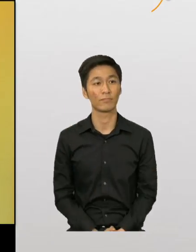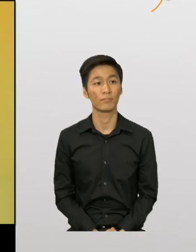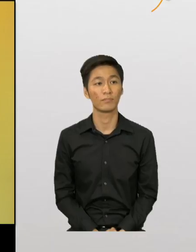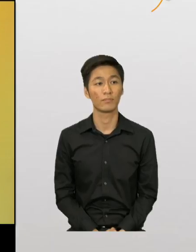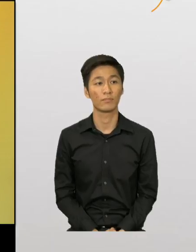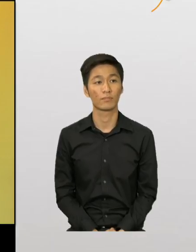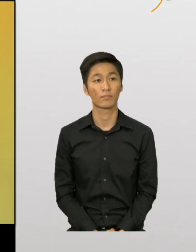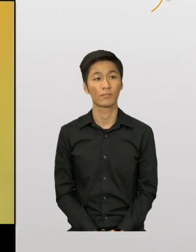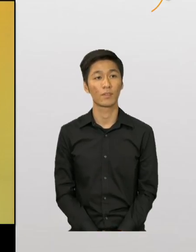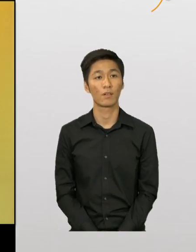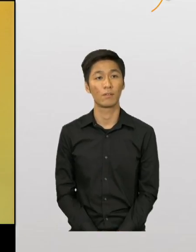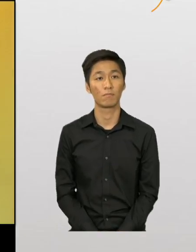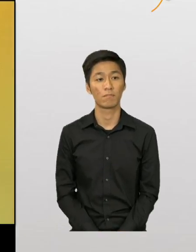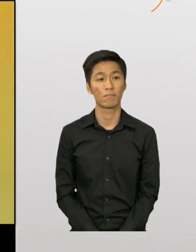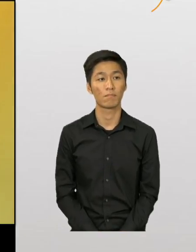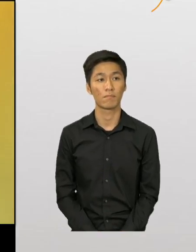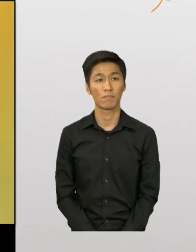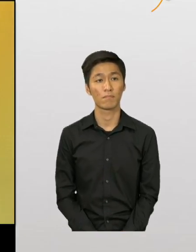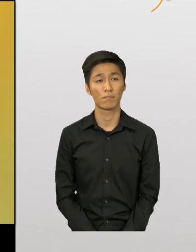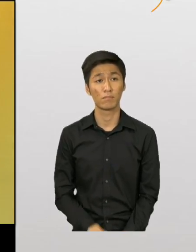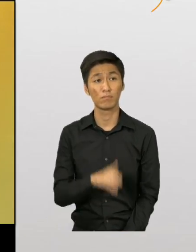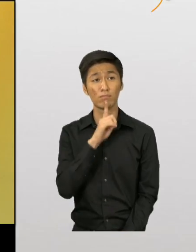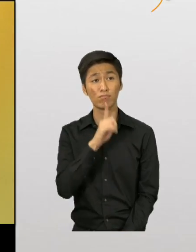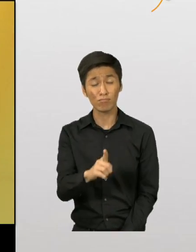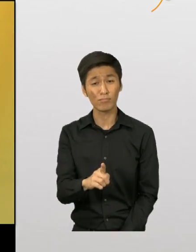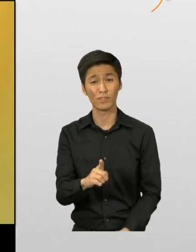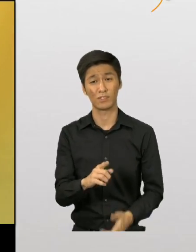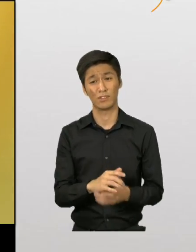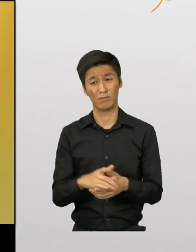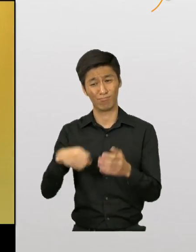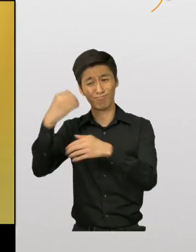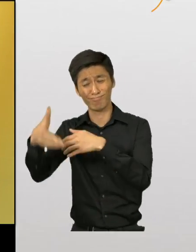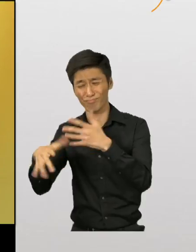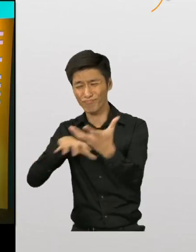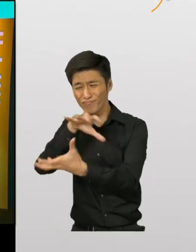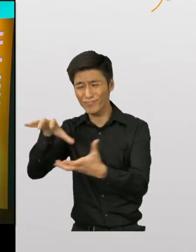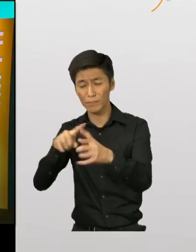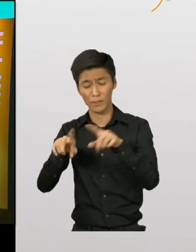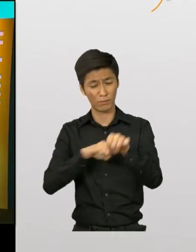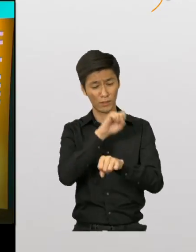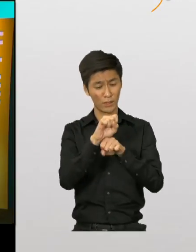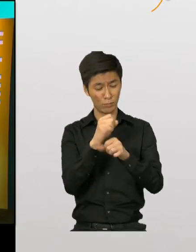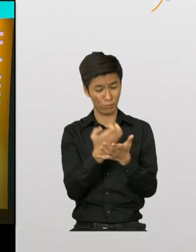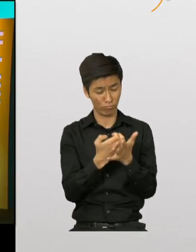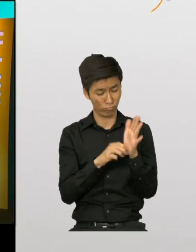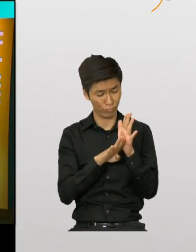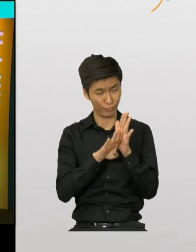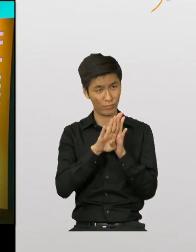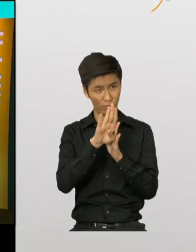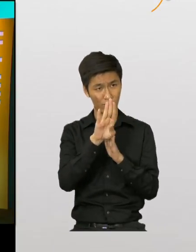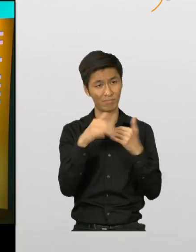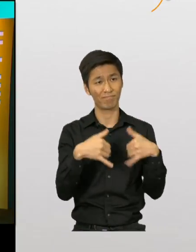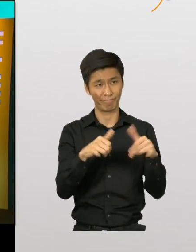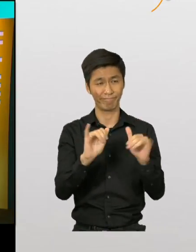Although our external environment has become more uncertain, Singapore's economy is still growing steadily. Efforts